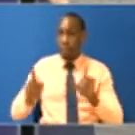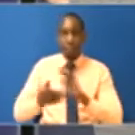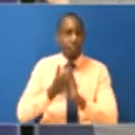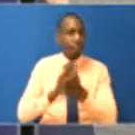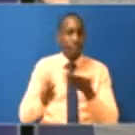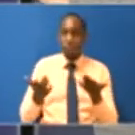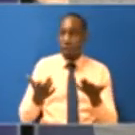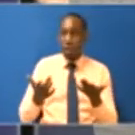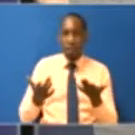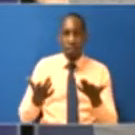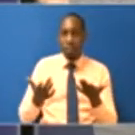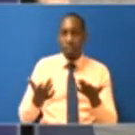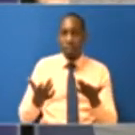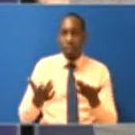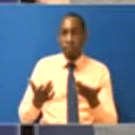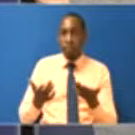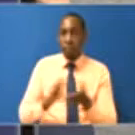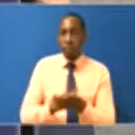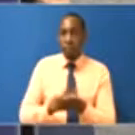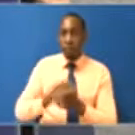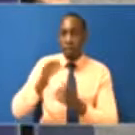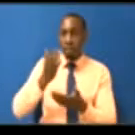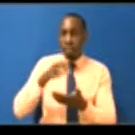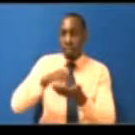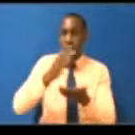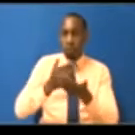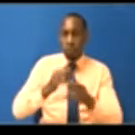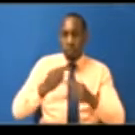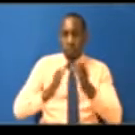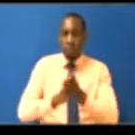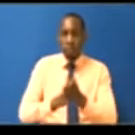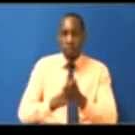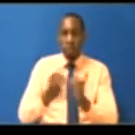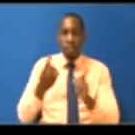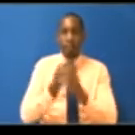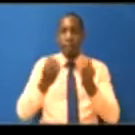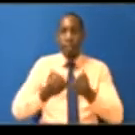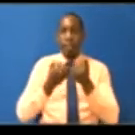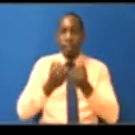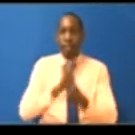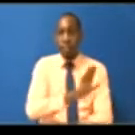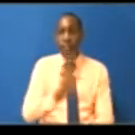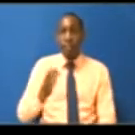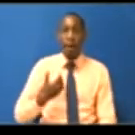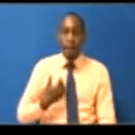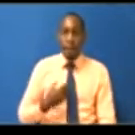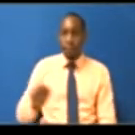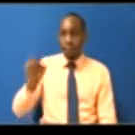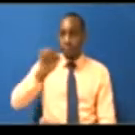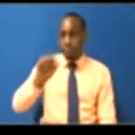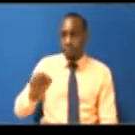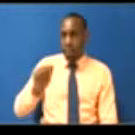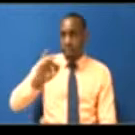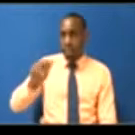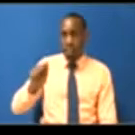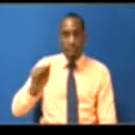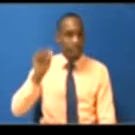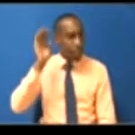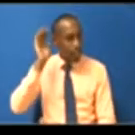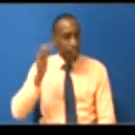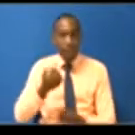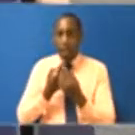no sense on the ground so i found they have different strengths with um sarcada also i didn't hear the